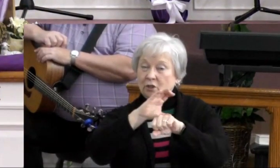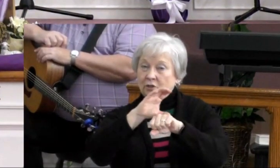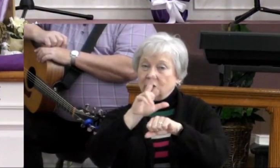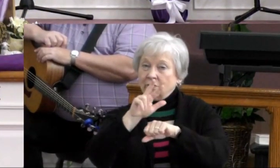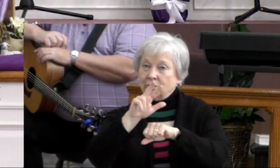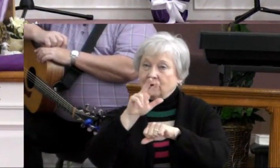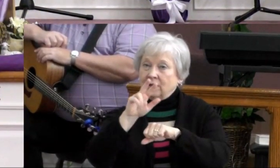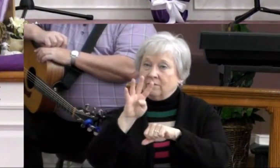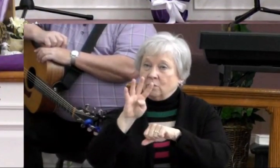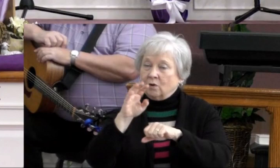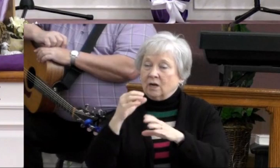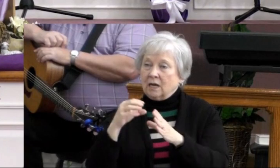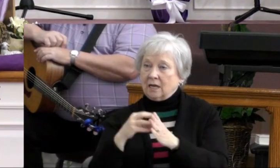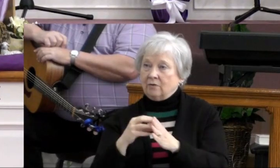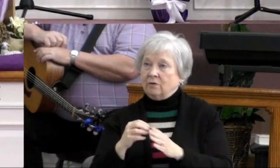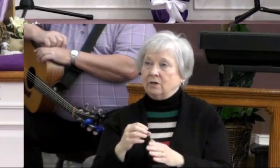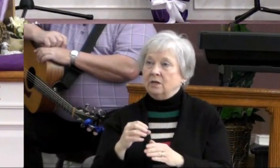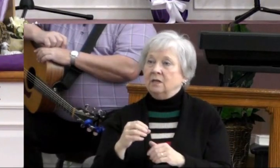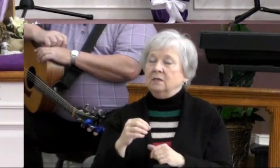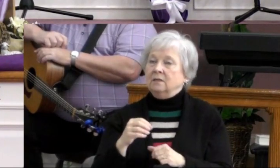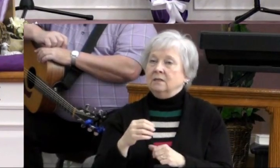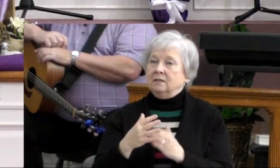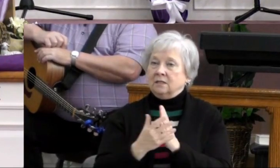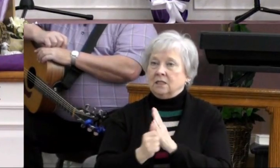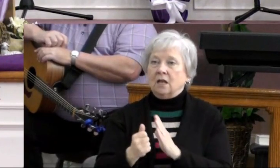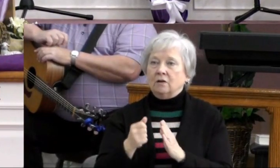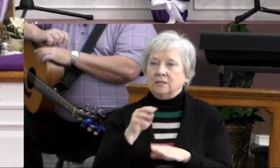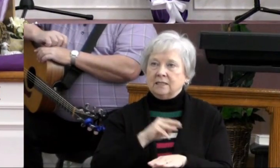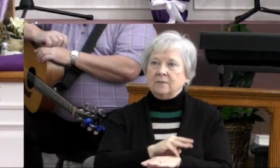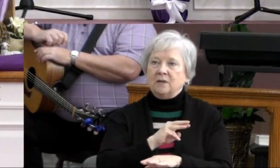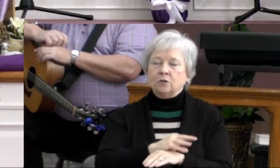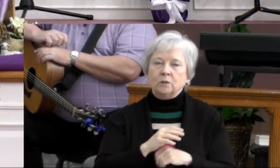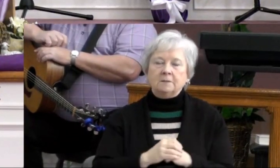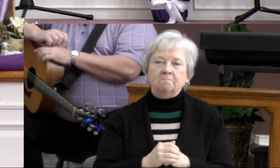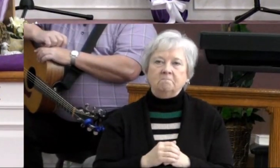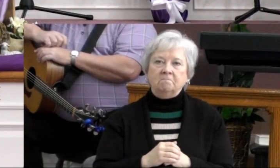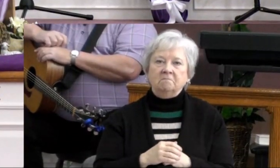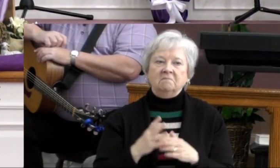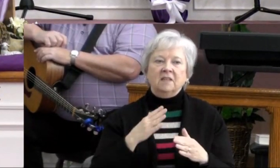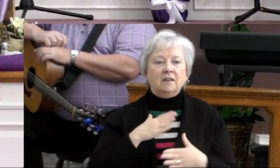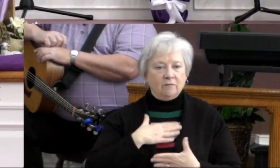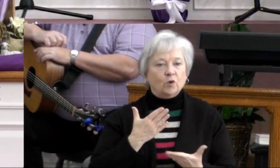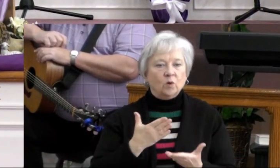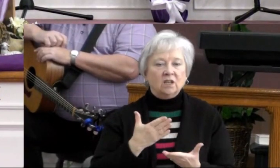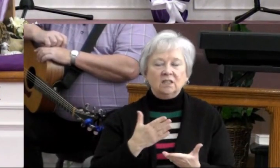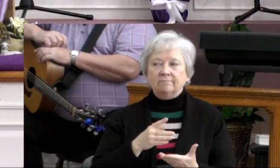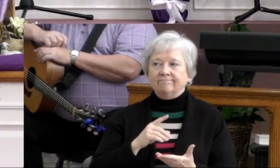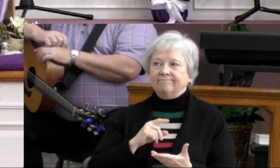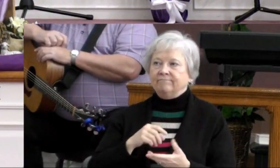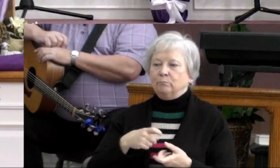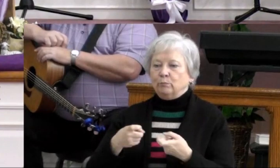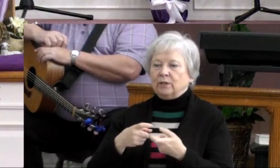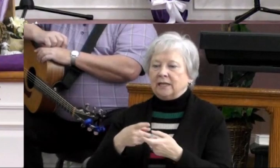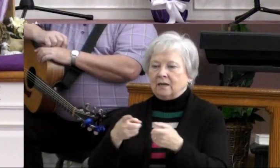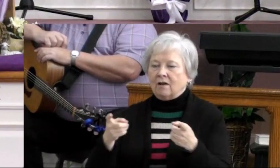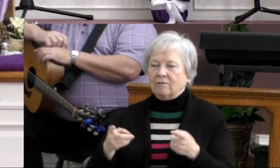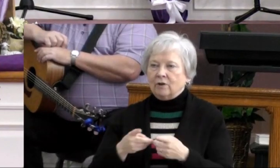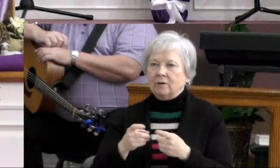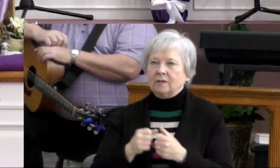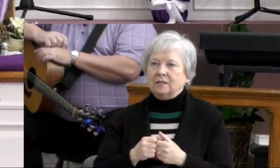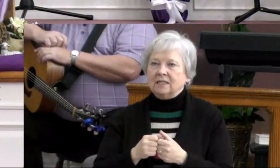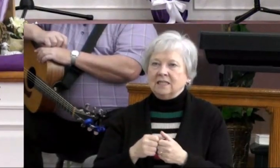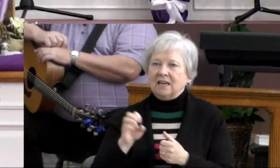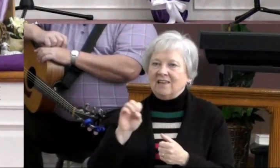ministry. And so if you would be willing to help out with that, just place that offering in that Easter